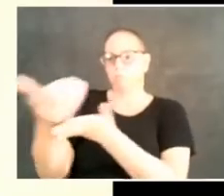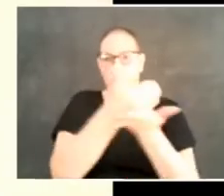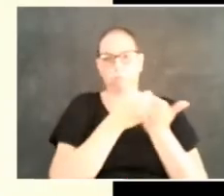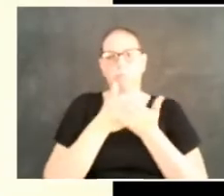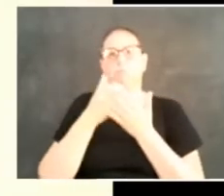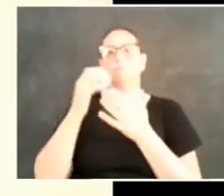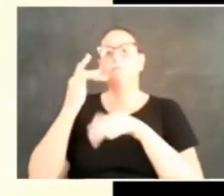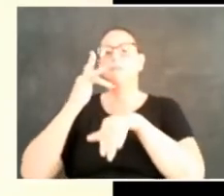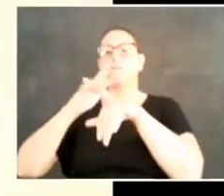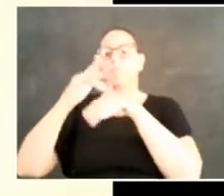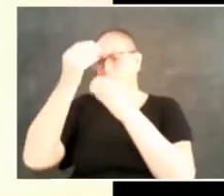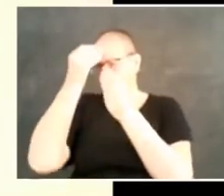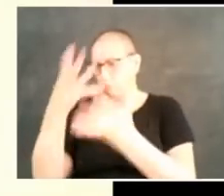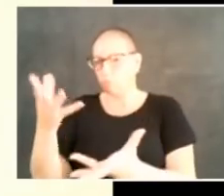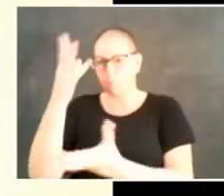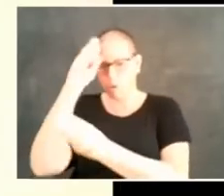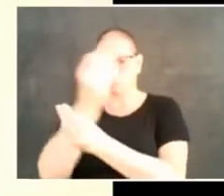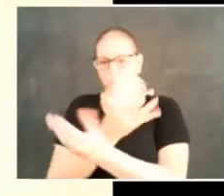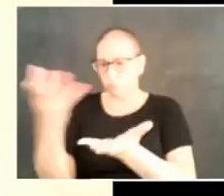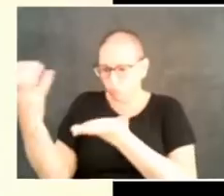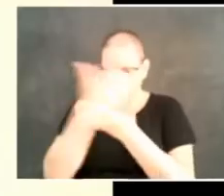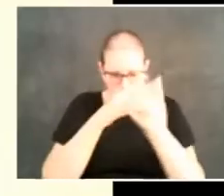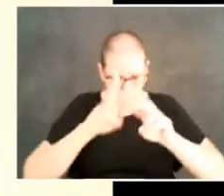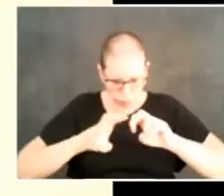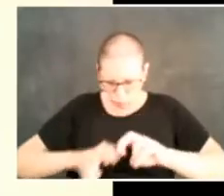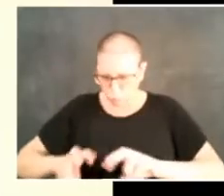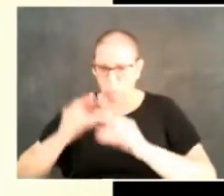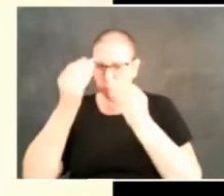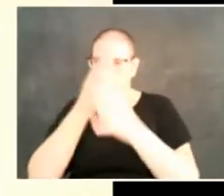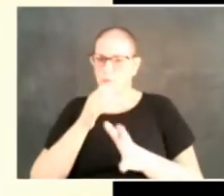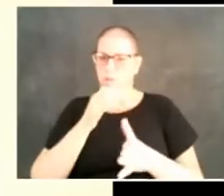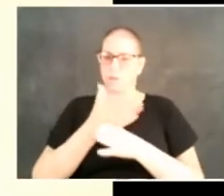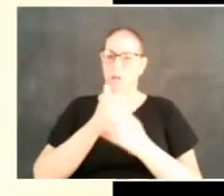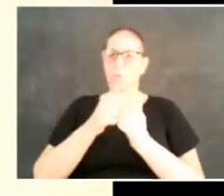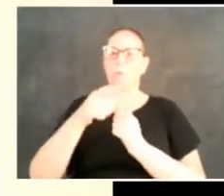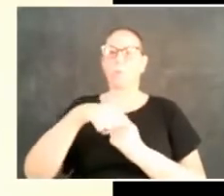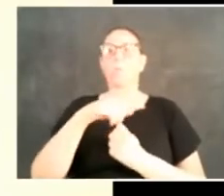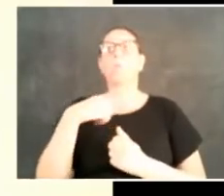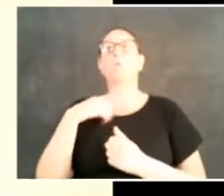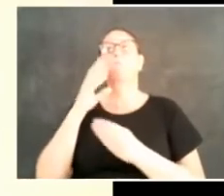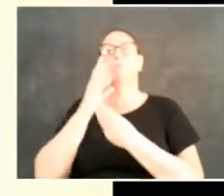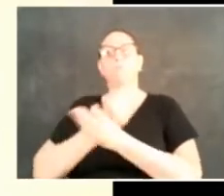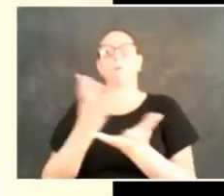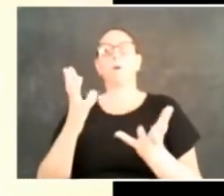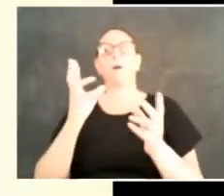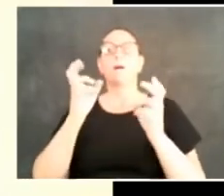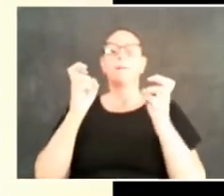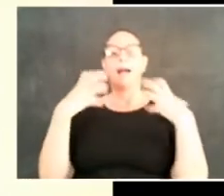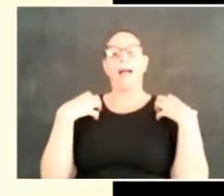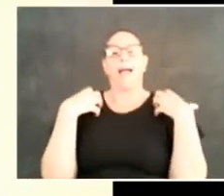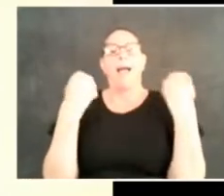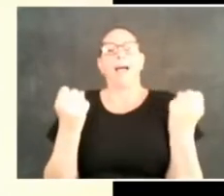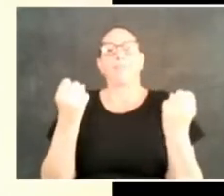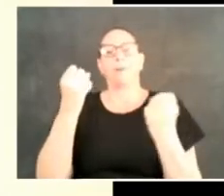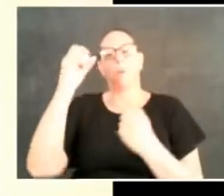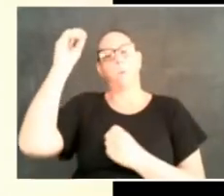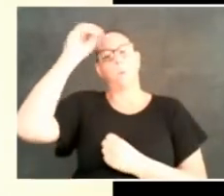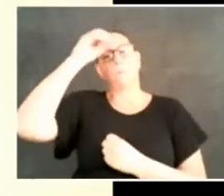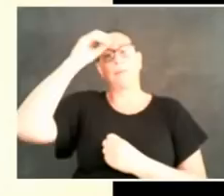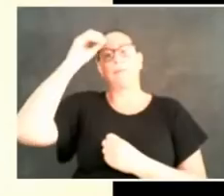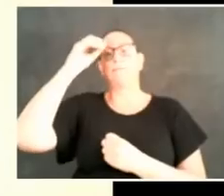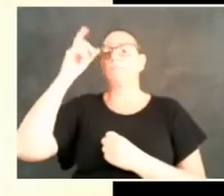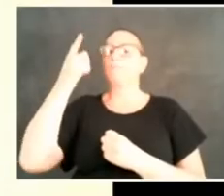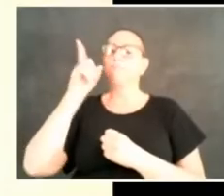health opinion polls, and certainly that's an area where we're looking to provide more information about how